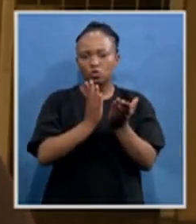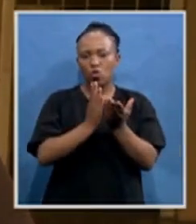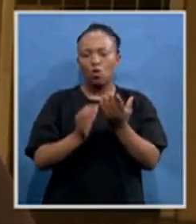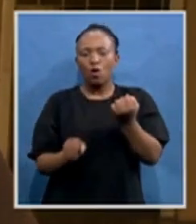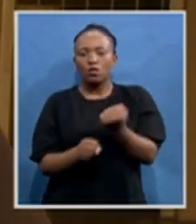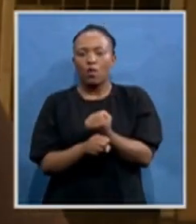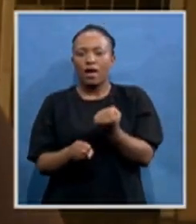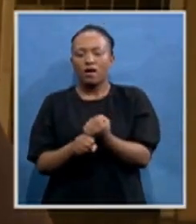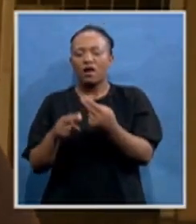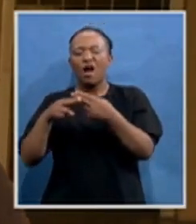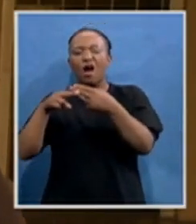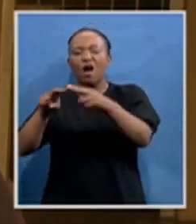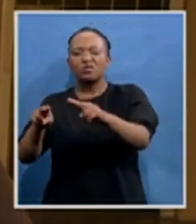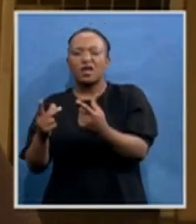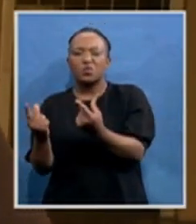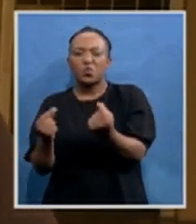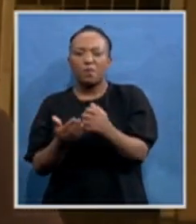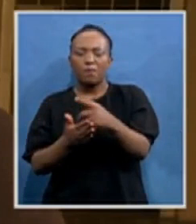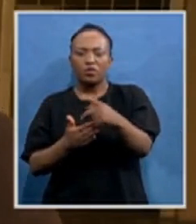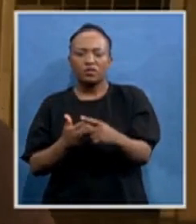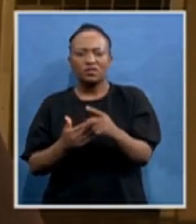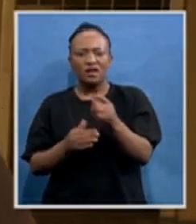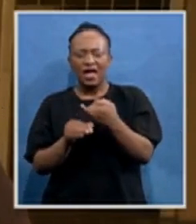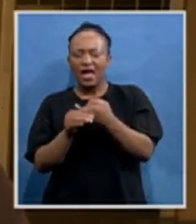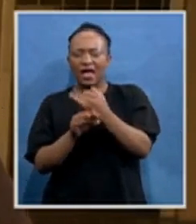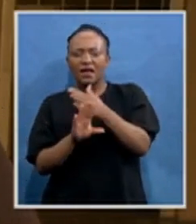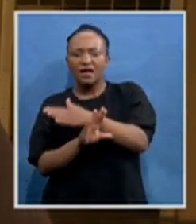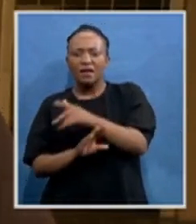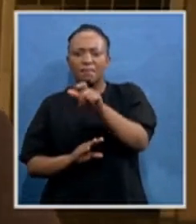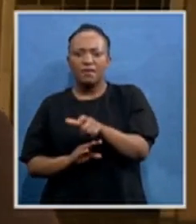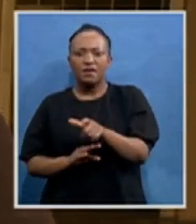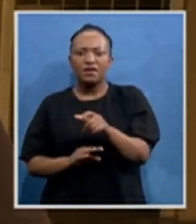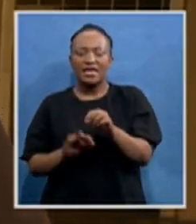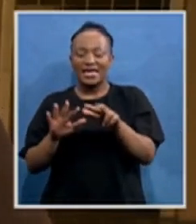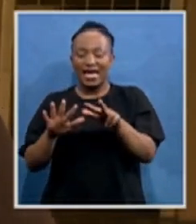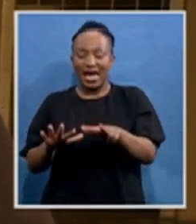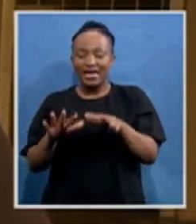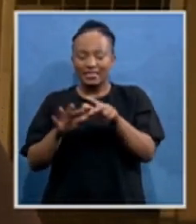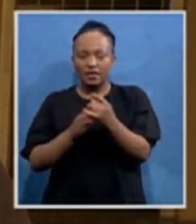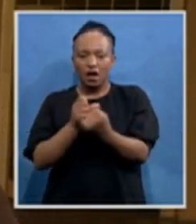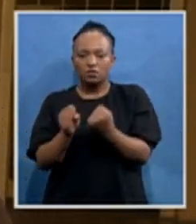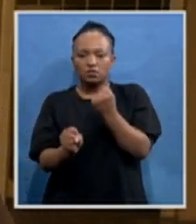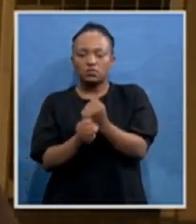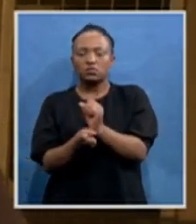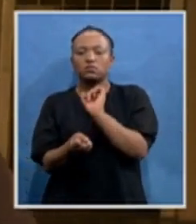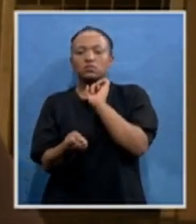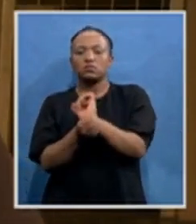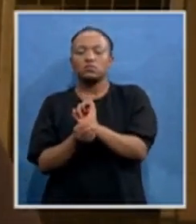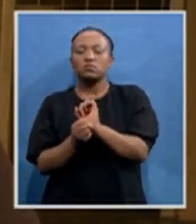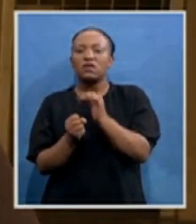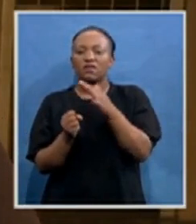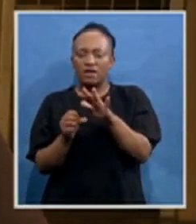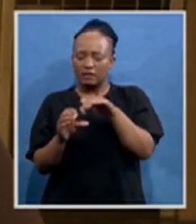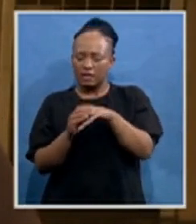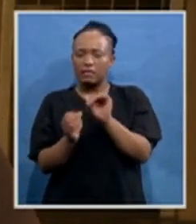to a little bit earlier got a sentence of over 18 years, and they're 8 years into their sentence, and they've been granted this